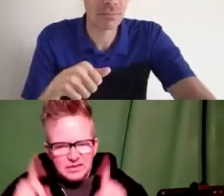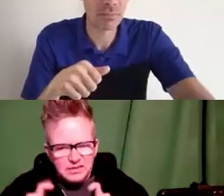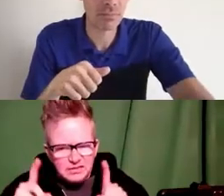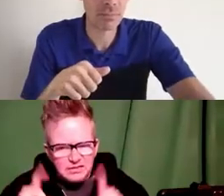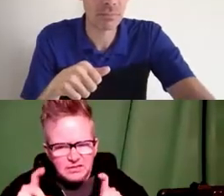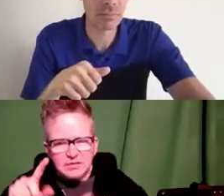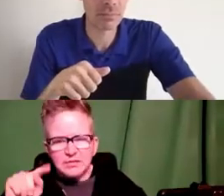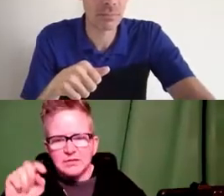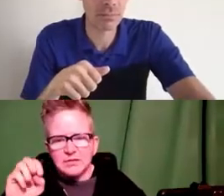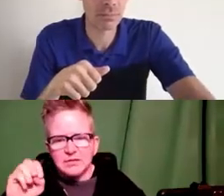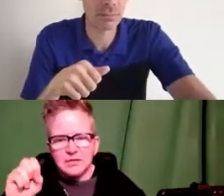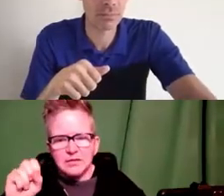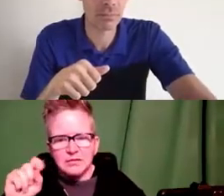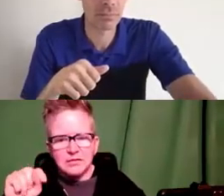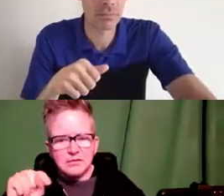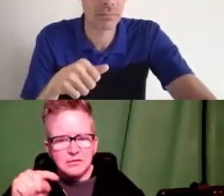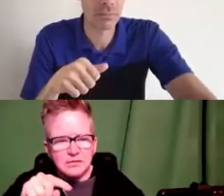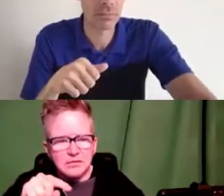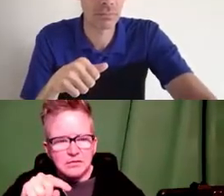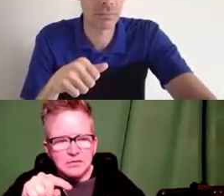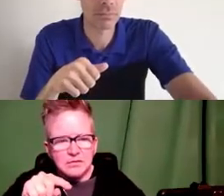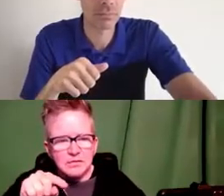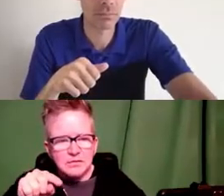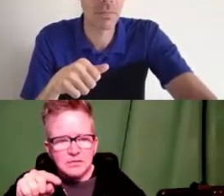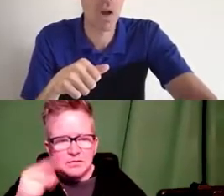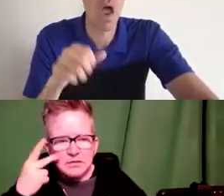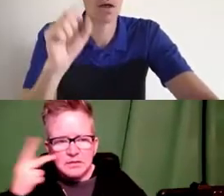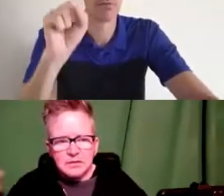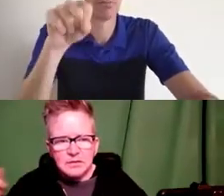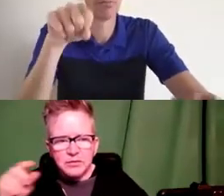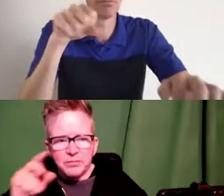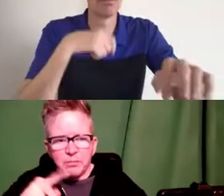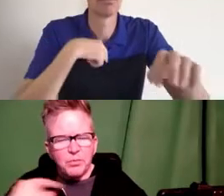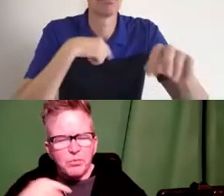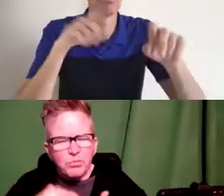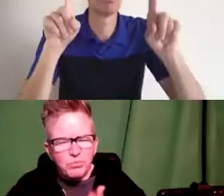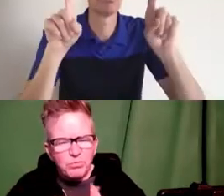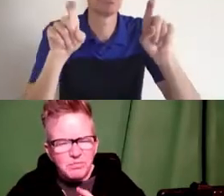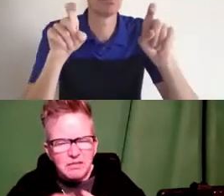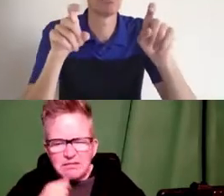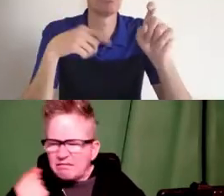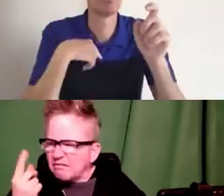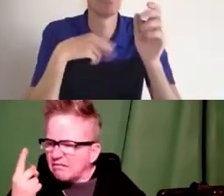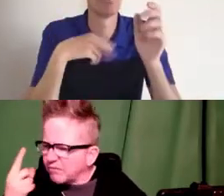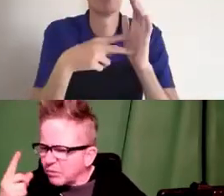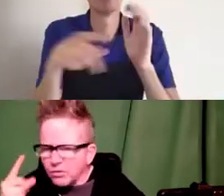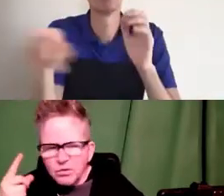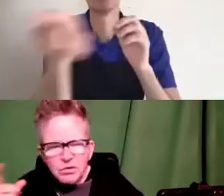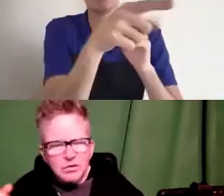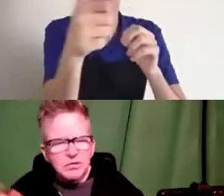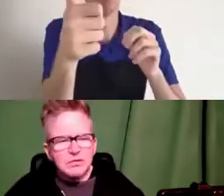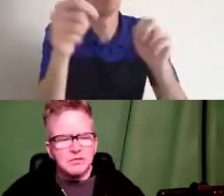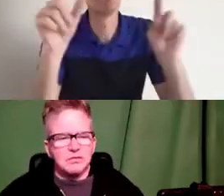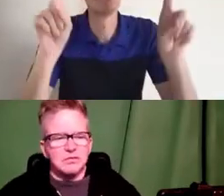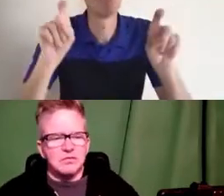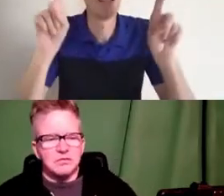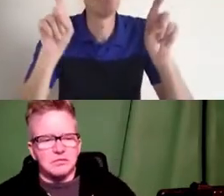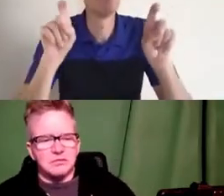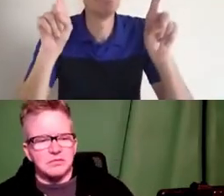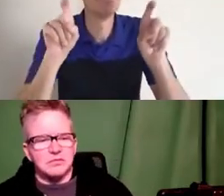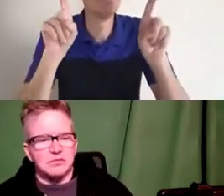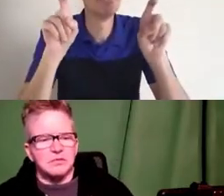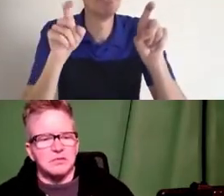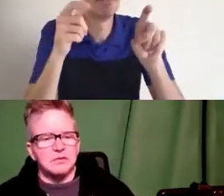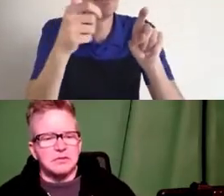put in this list, you have test there. I see that on the PowerPoint. What does that mean? I don't understand what that's